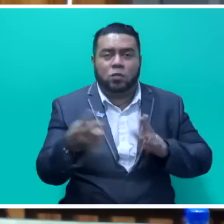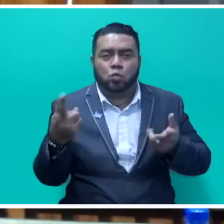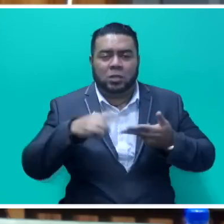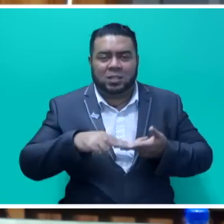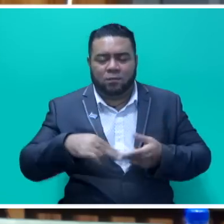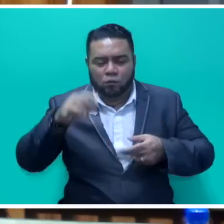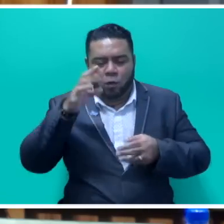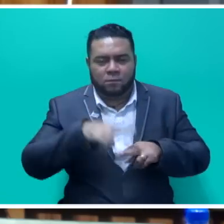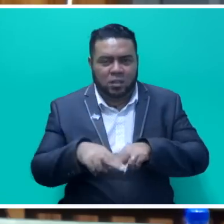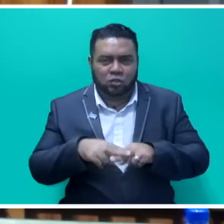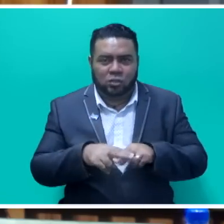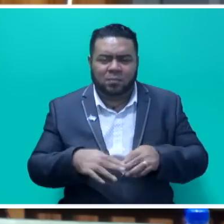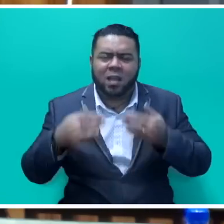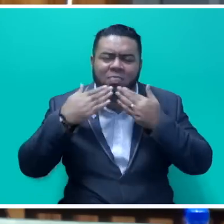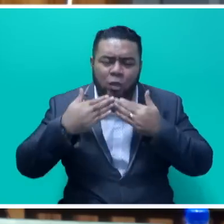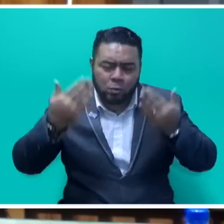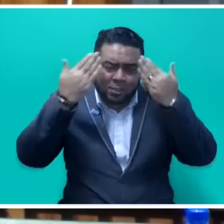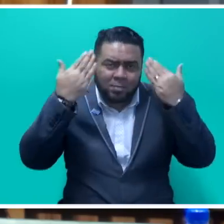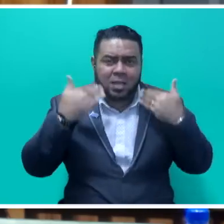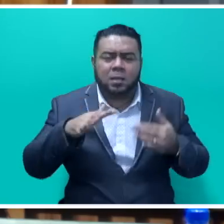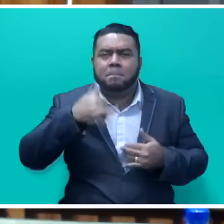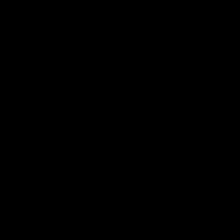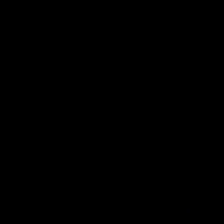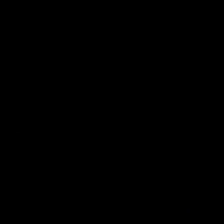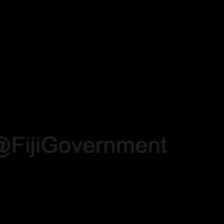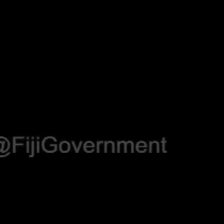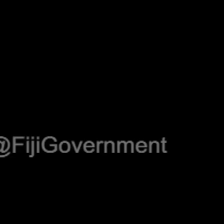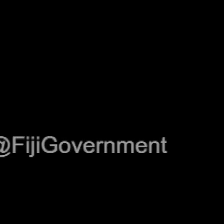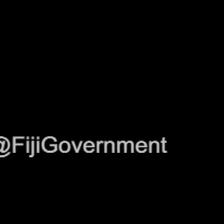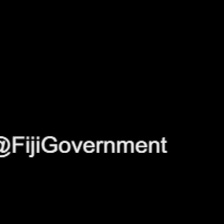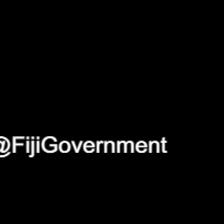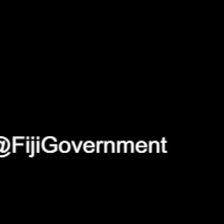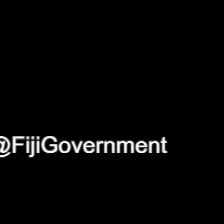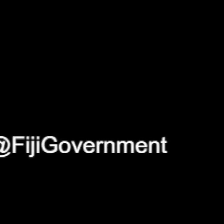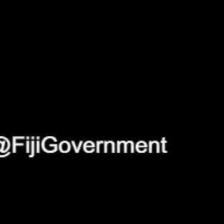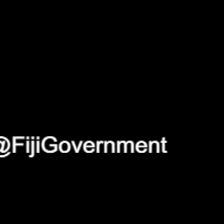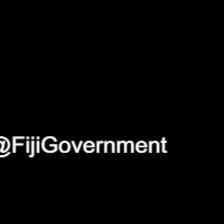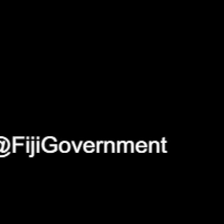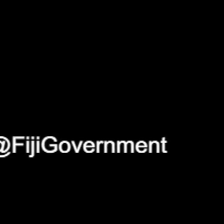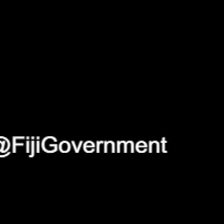Thank you, Mr. Speaker. May God bless Fiji. Thank you.